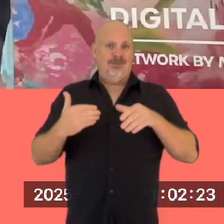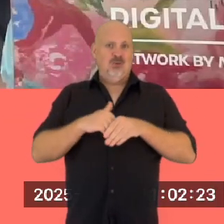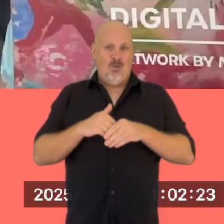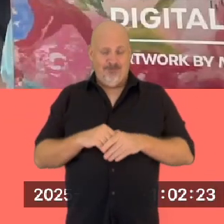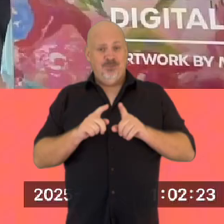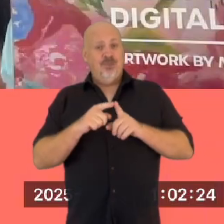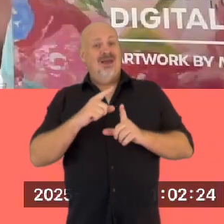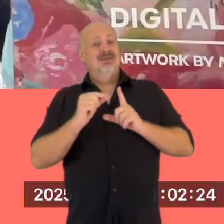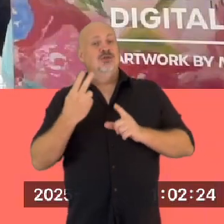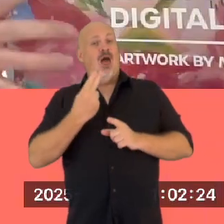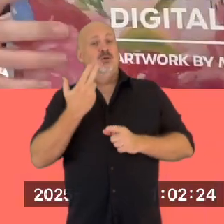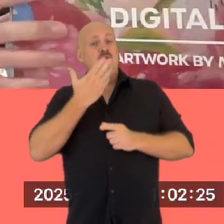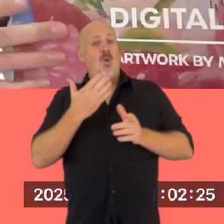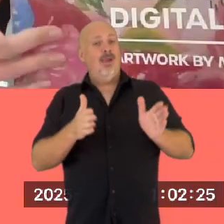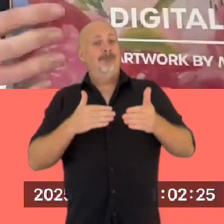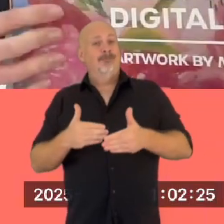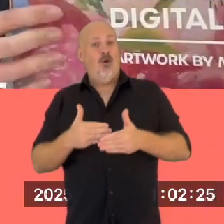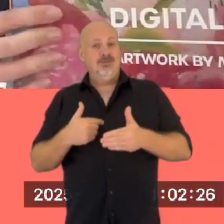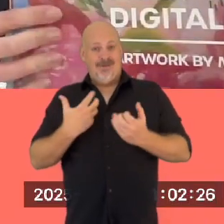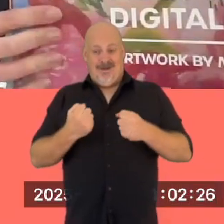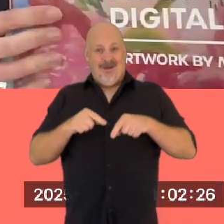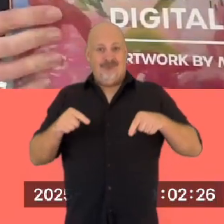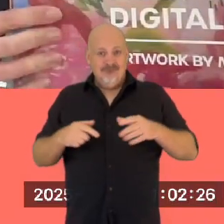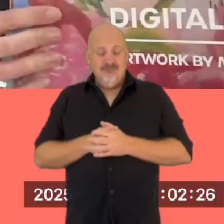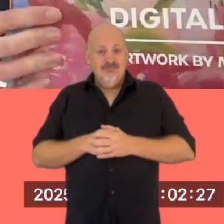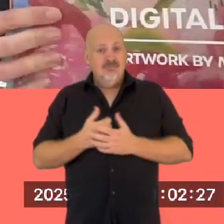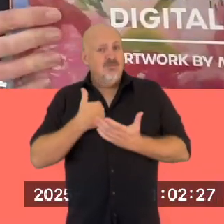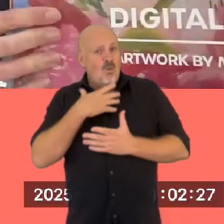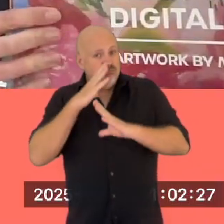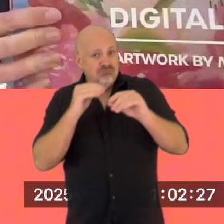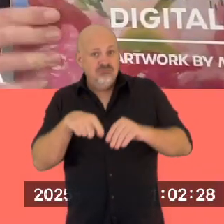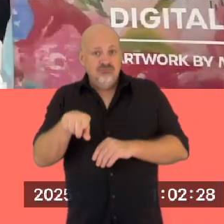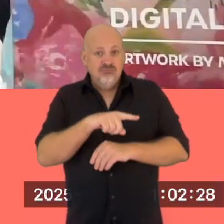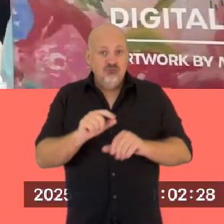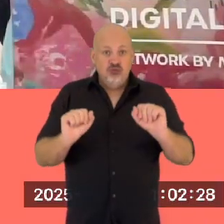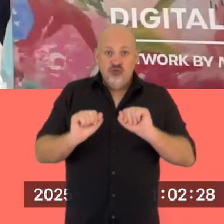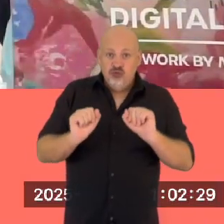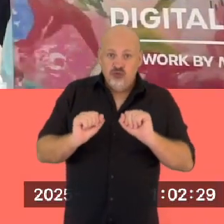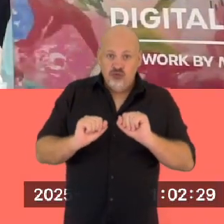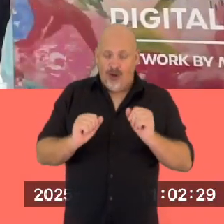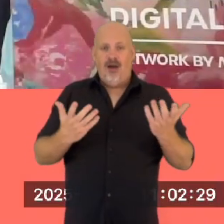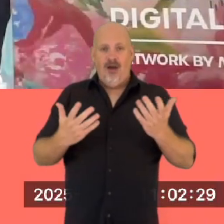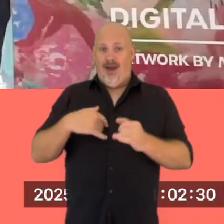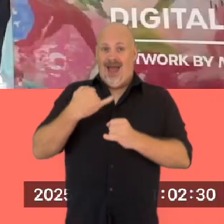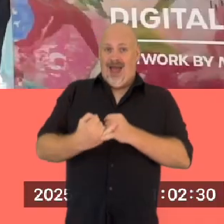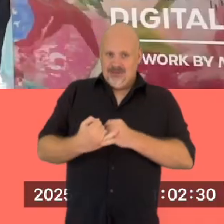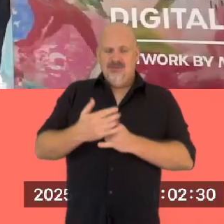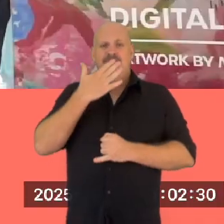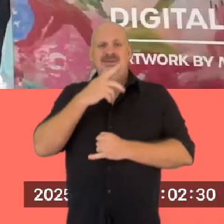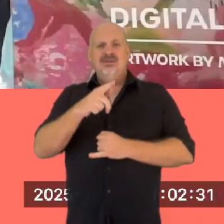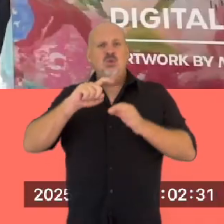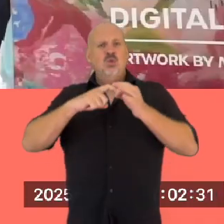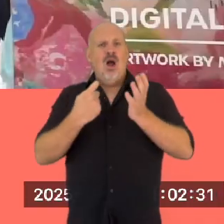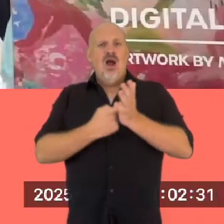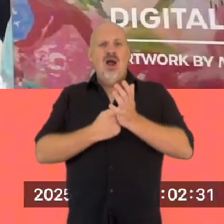to join the workshop today. We've also got our digital art school boxes in front of us. I just wanted to say, if you haven't yet, at the end